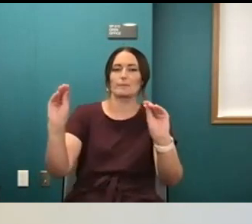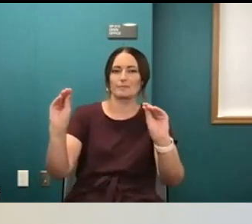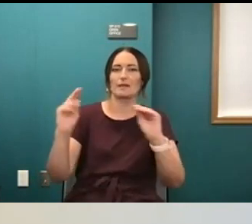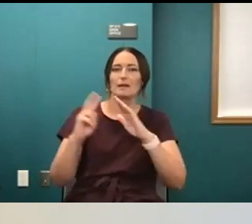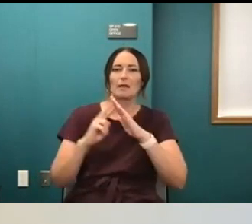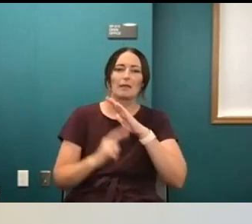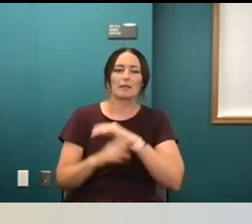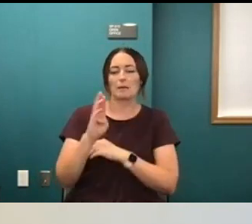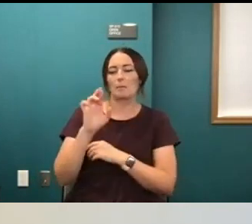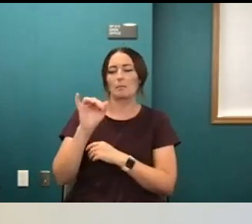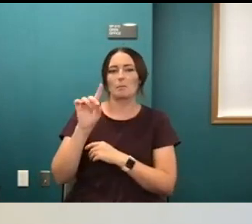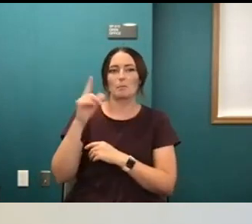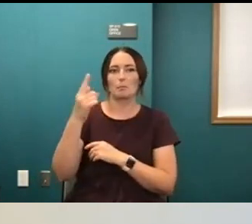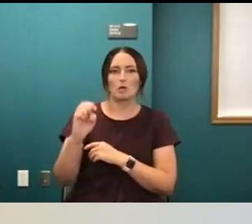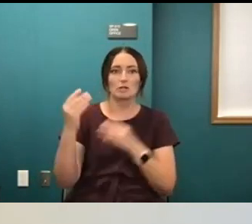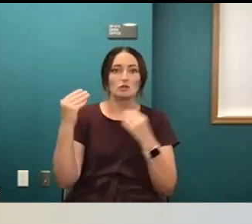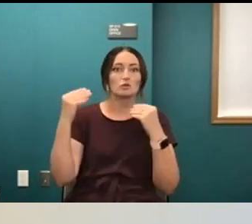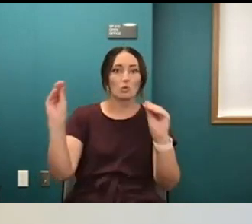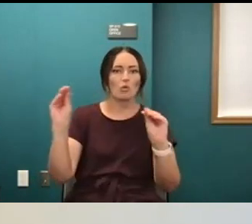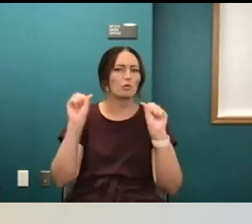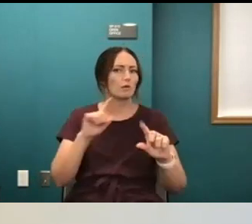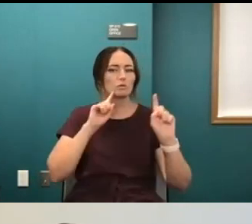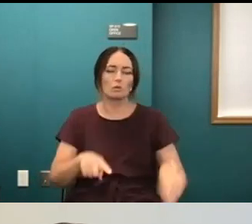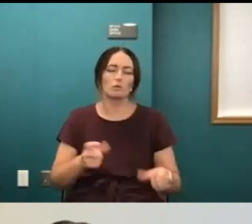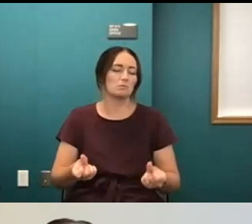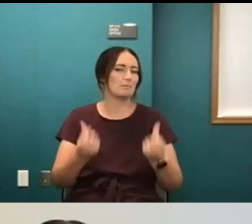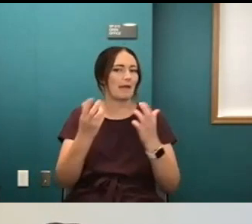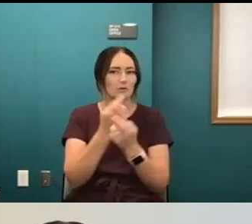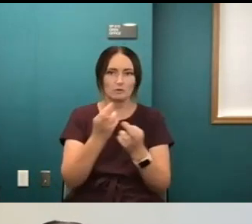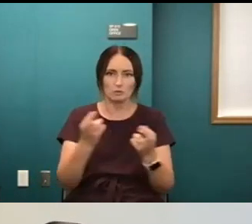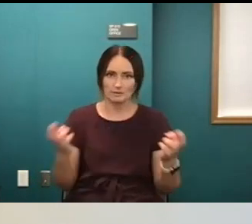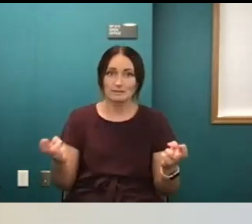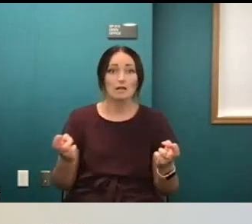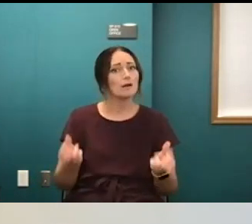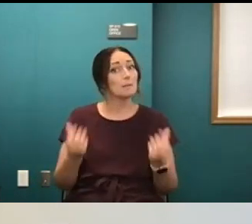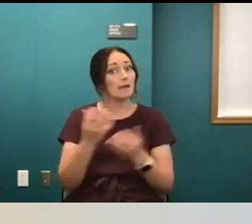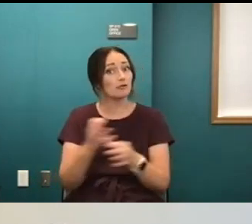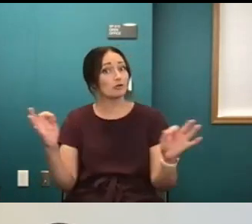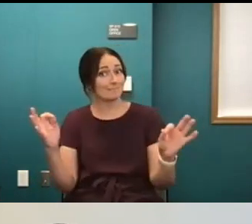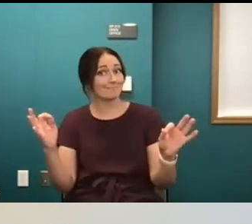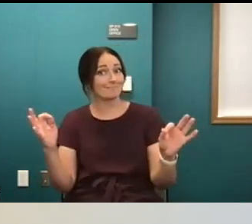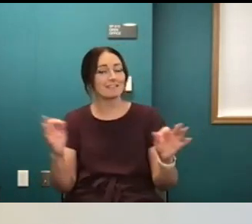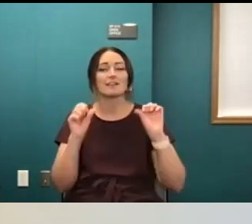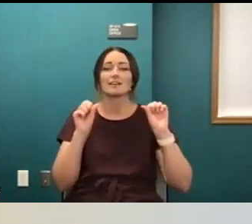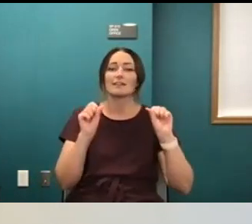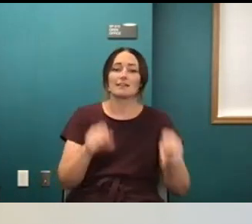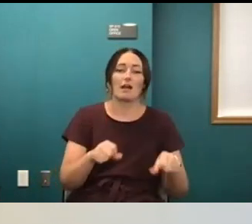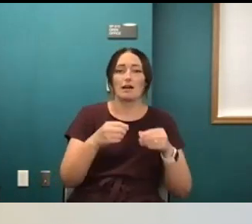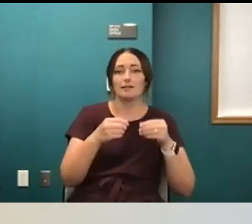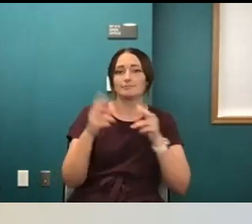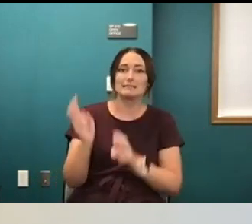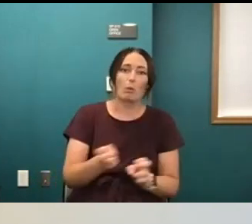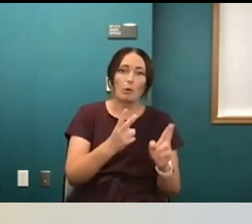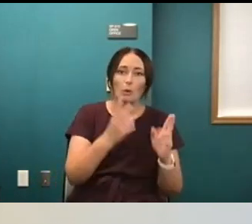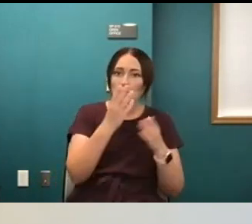to order a bunch of different resources. Many of them are free. Some you can download, some will be shipped out to you,